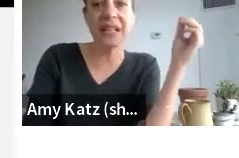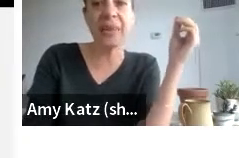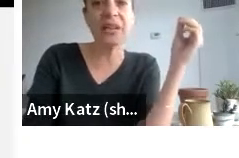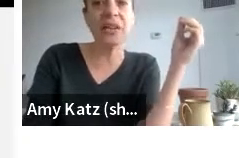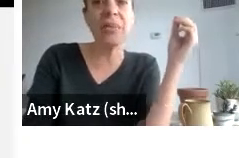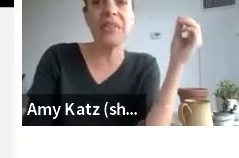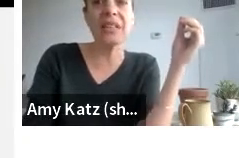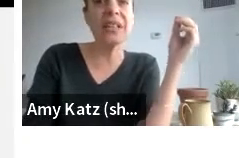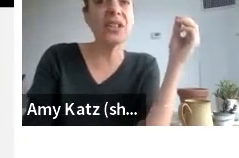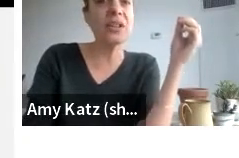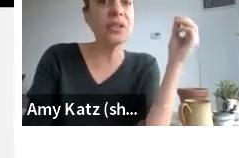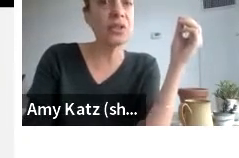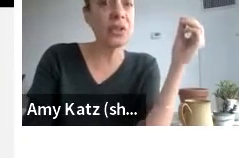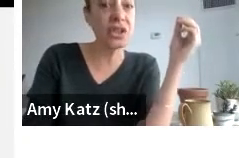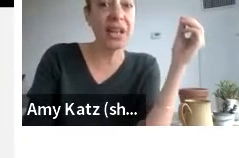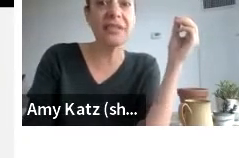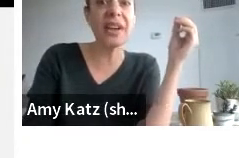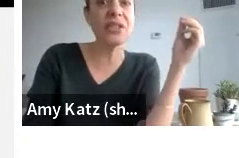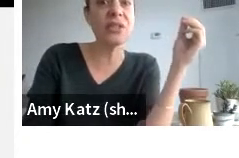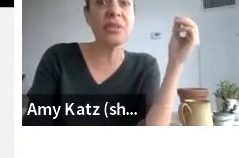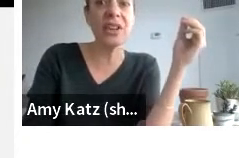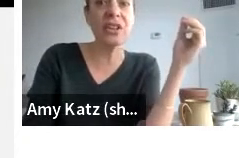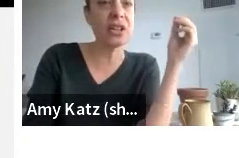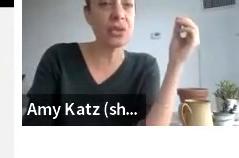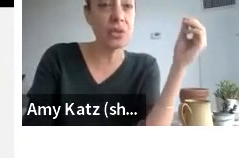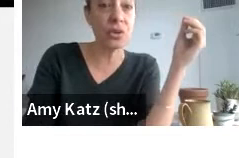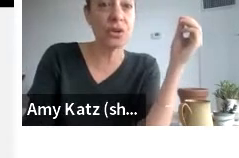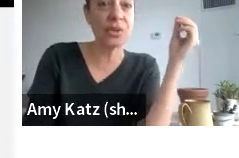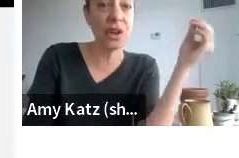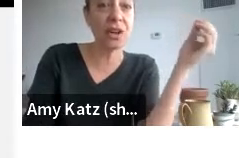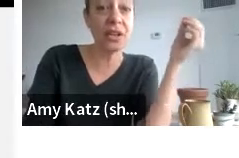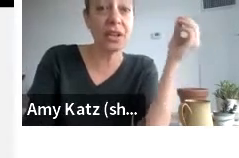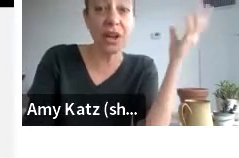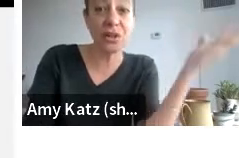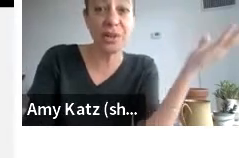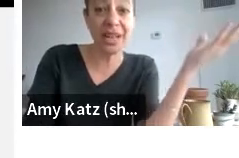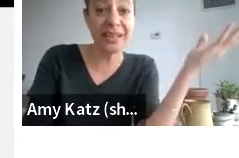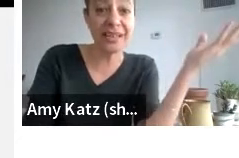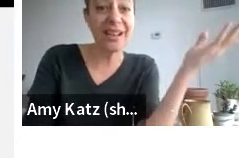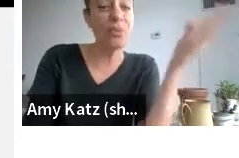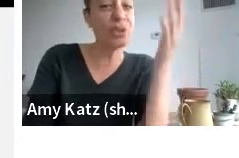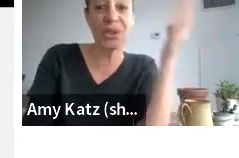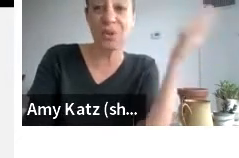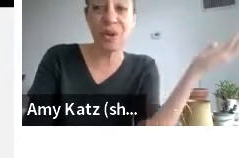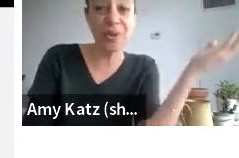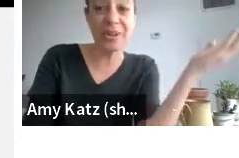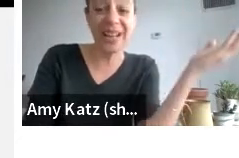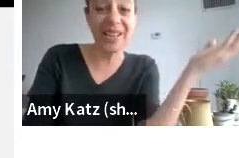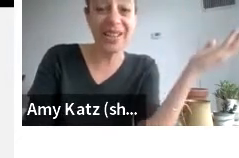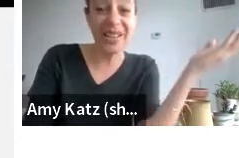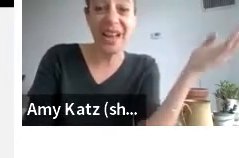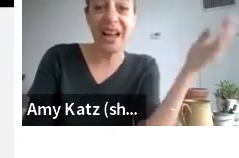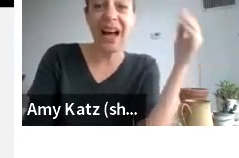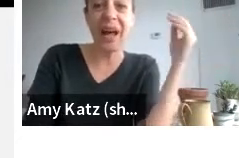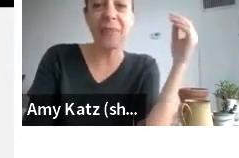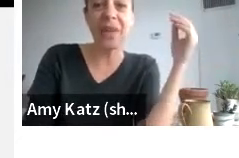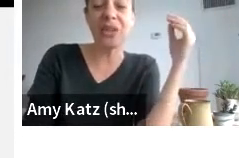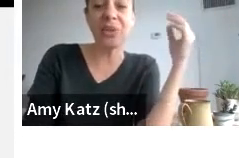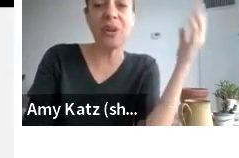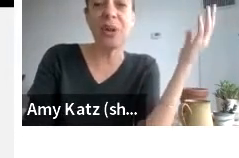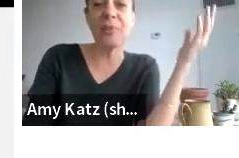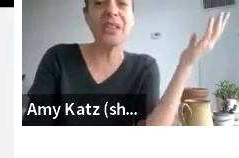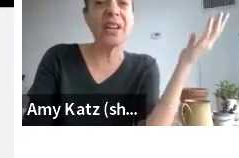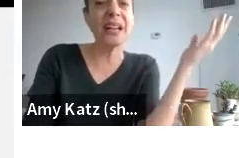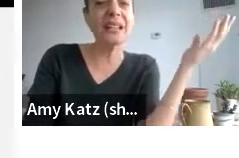congregate settings might learn about ventilation and filtration as infection prevention and control. So we started at the logical place, which is Toronto Public Health,